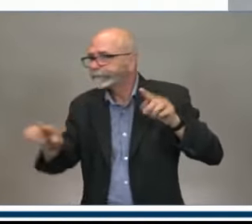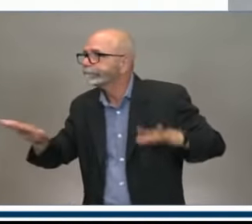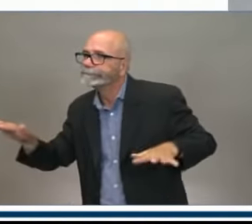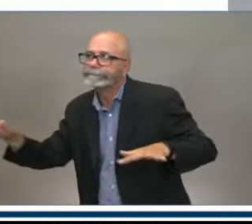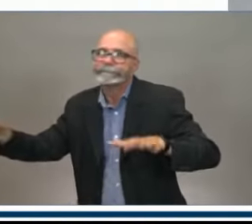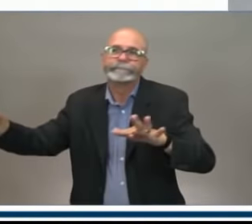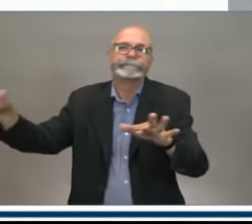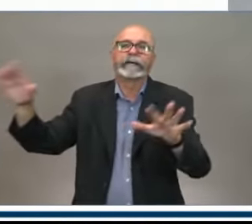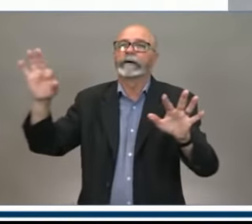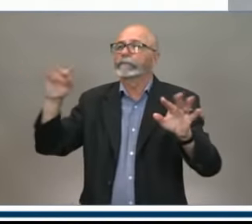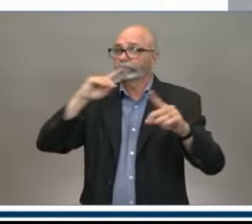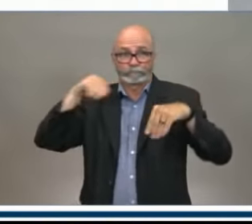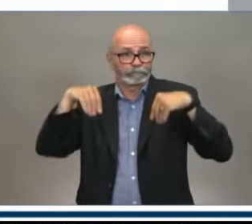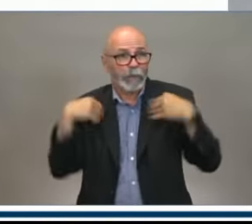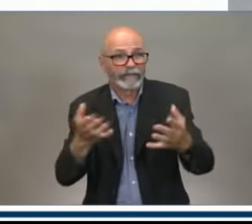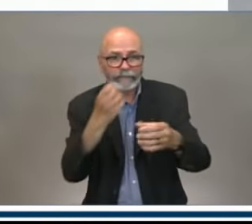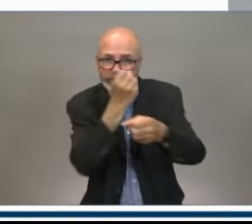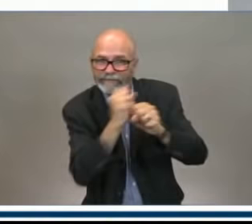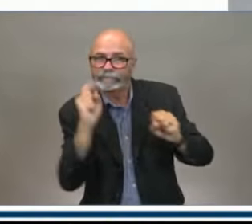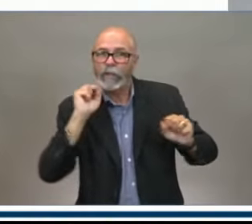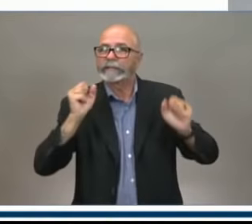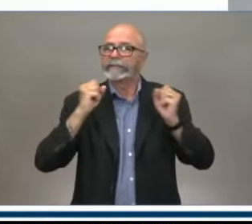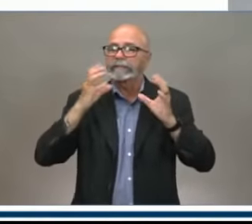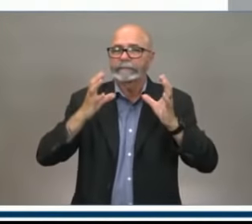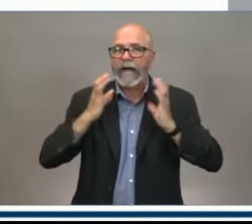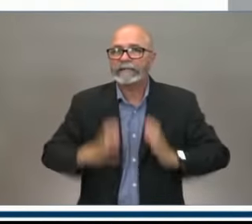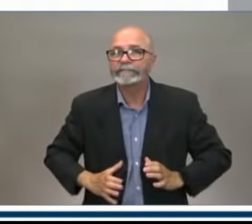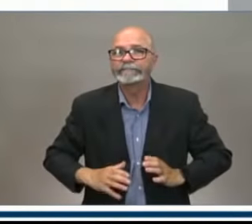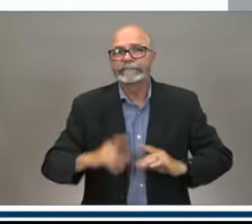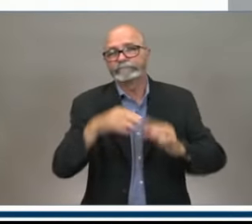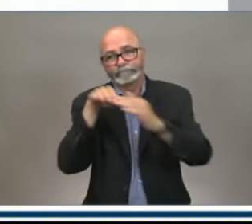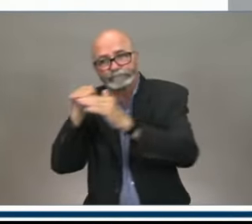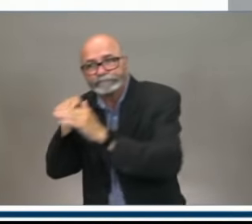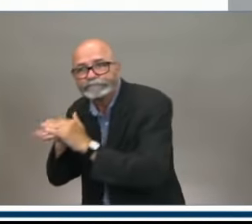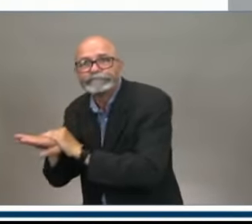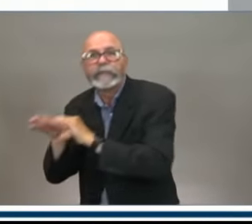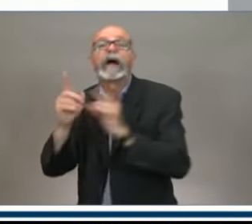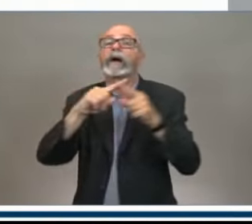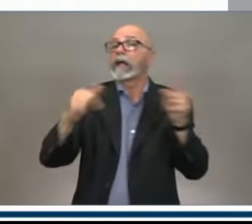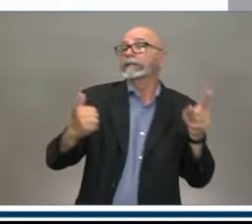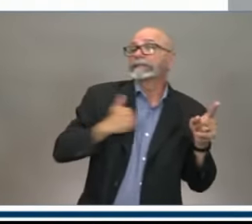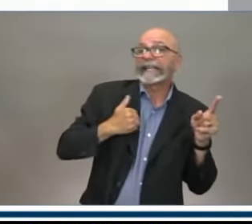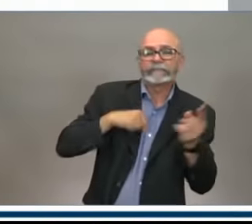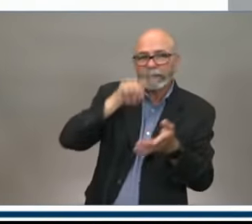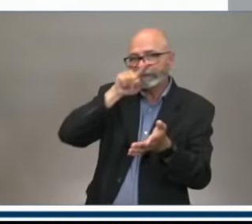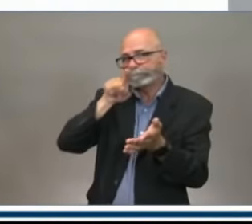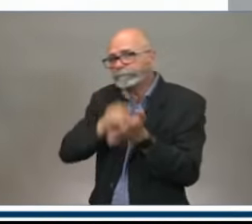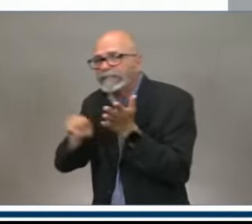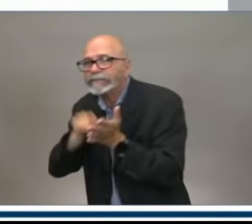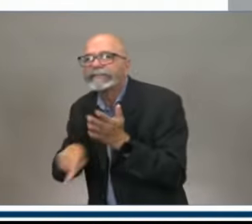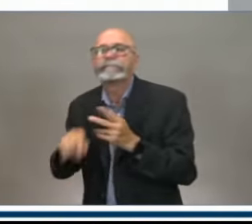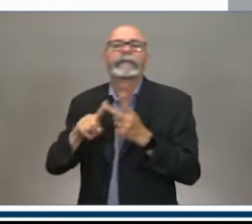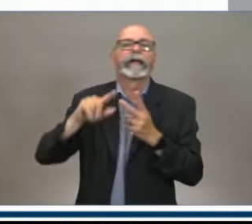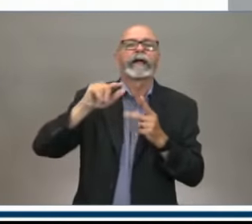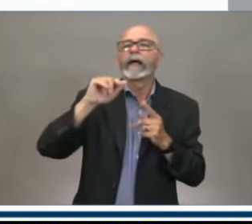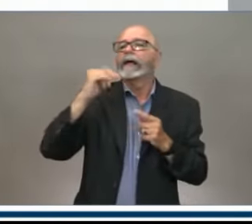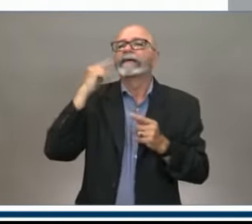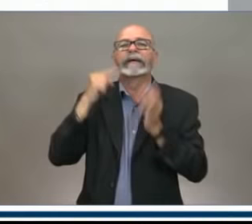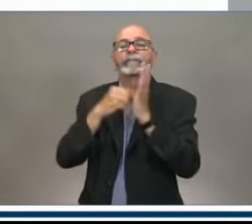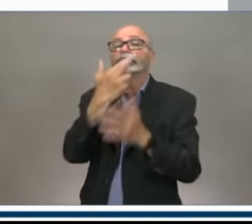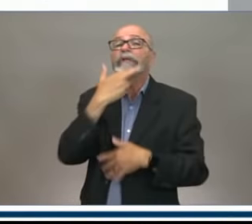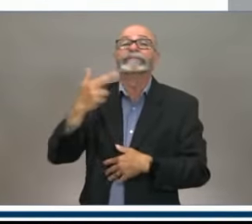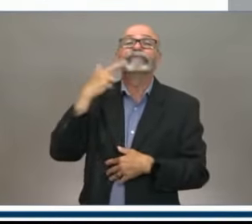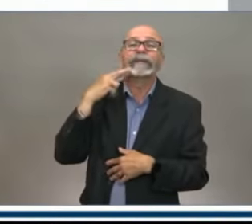environment. We have inspectors in other types of licensed facilities, restaurants, bars that are